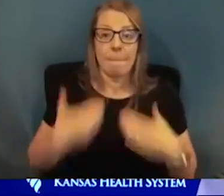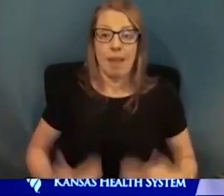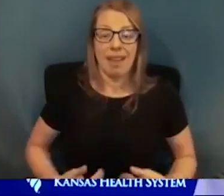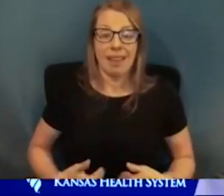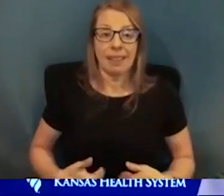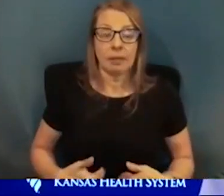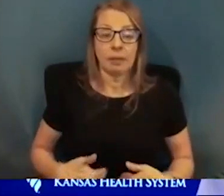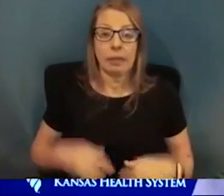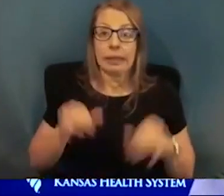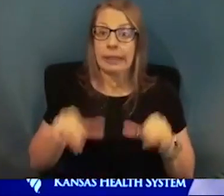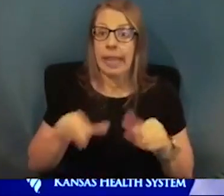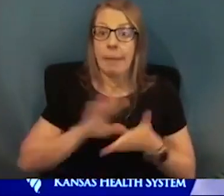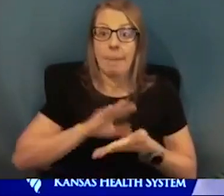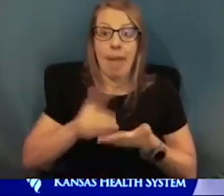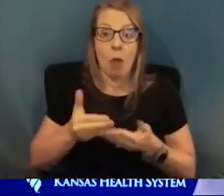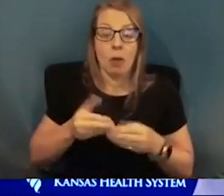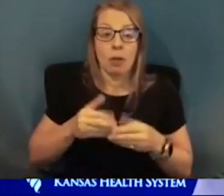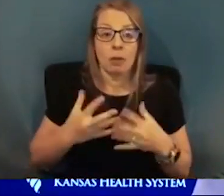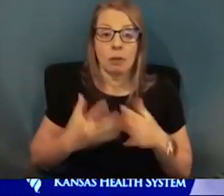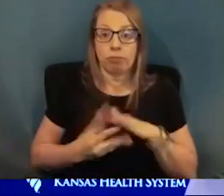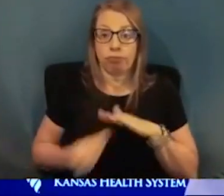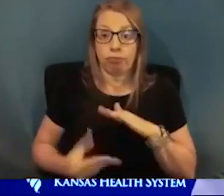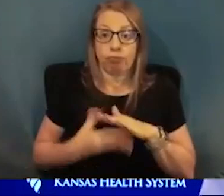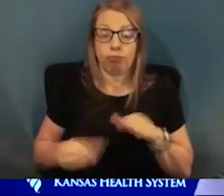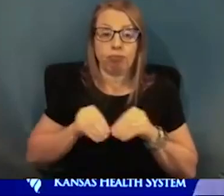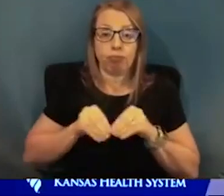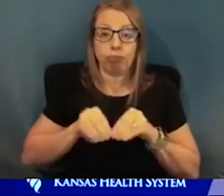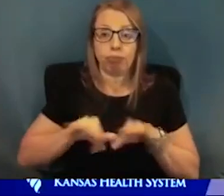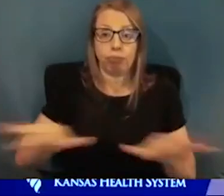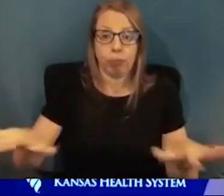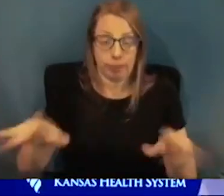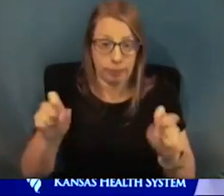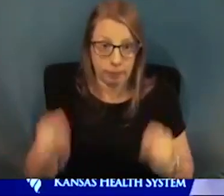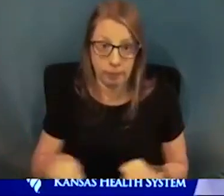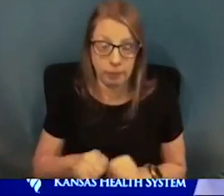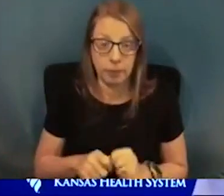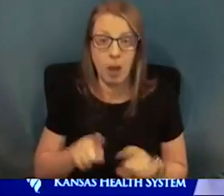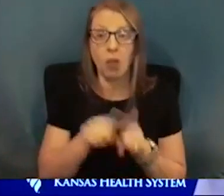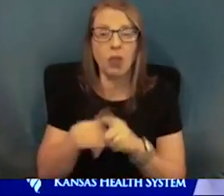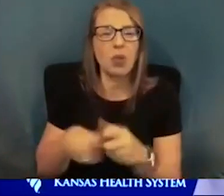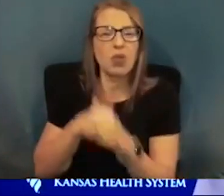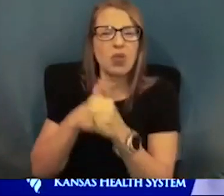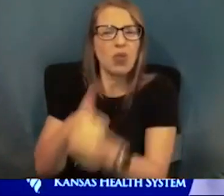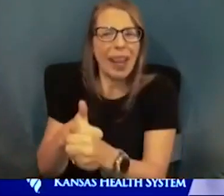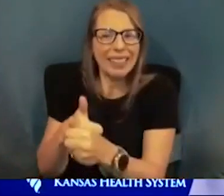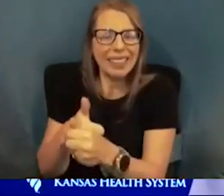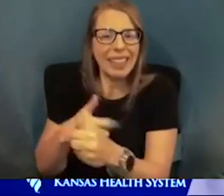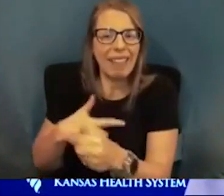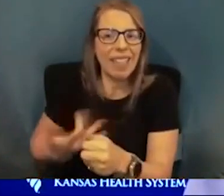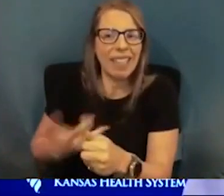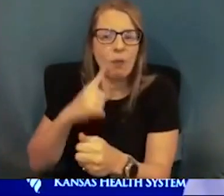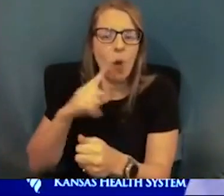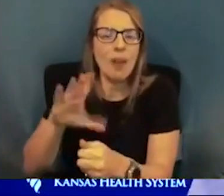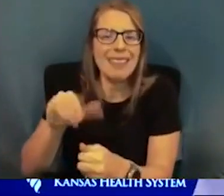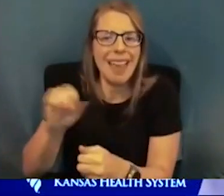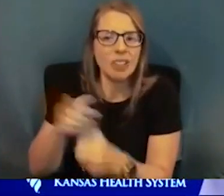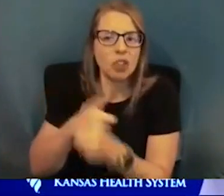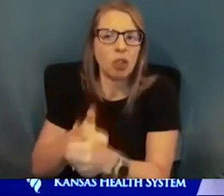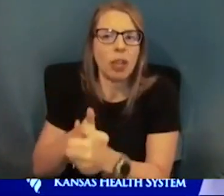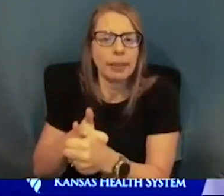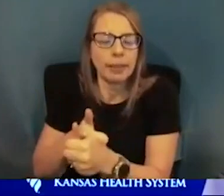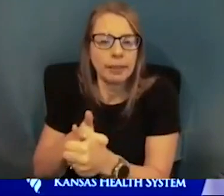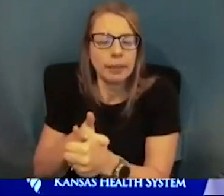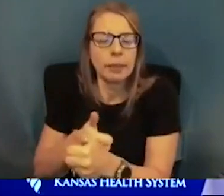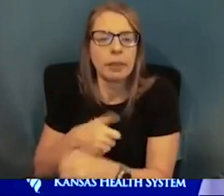it also seems like from tracing events for cases that there has